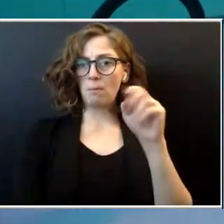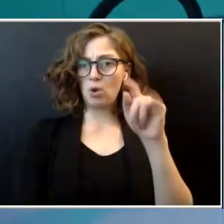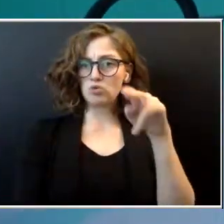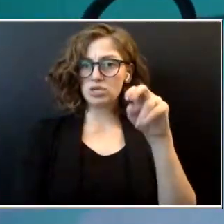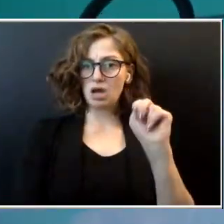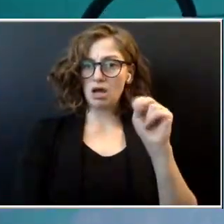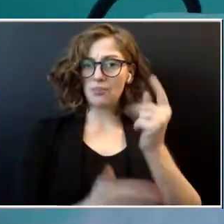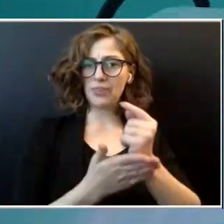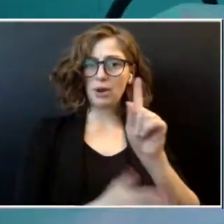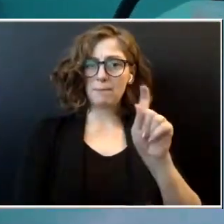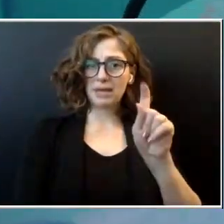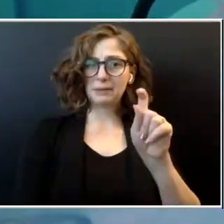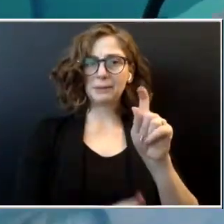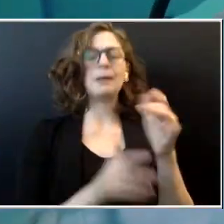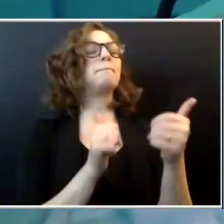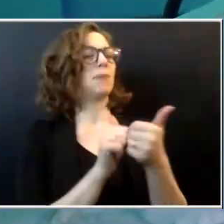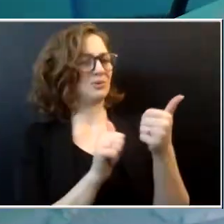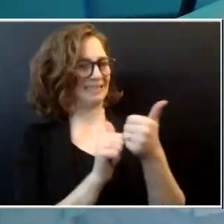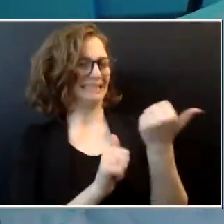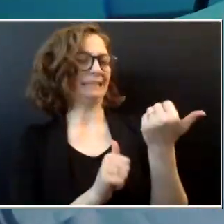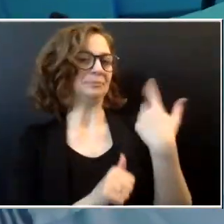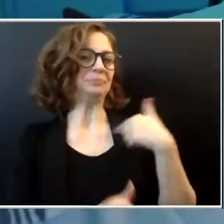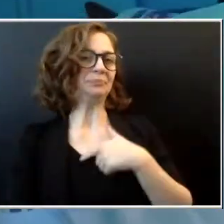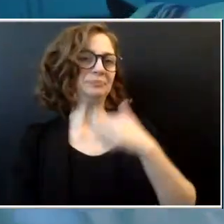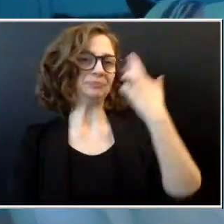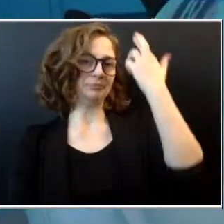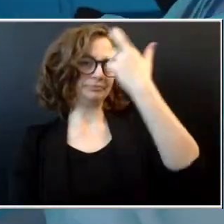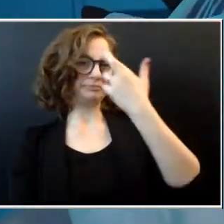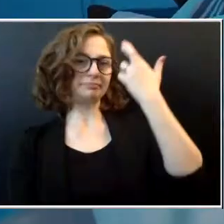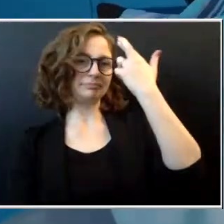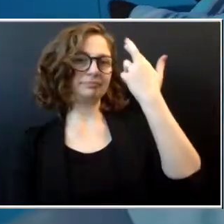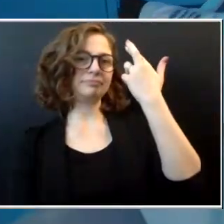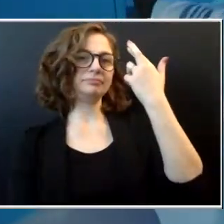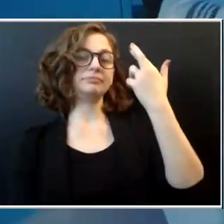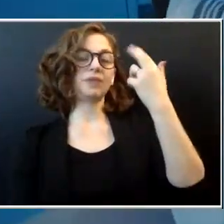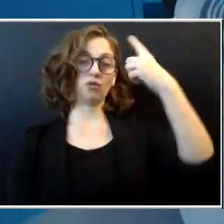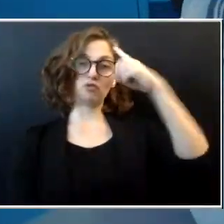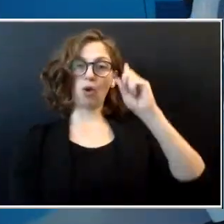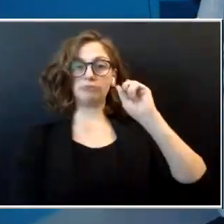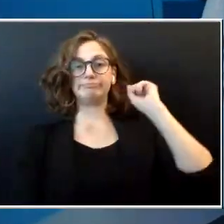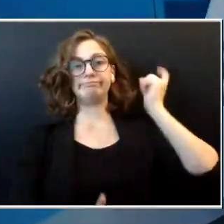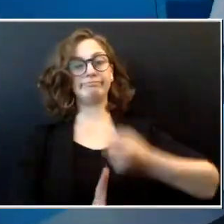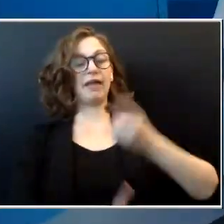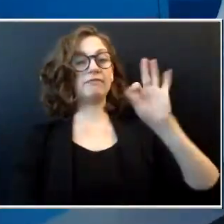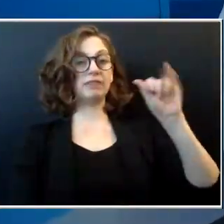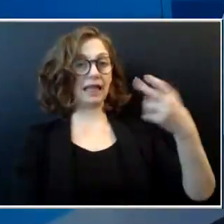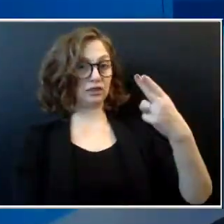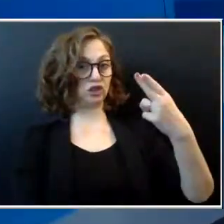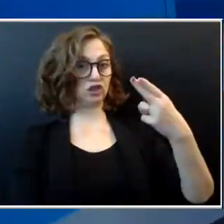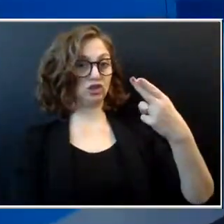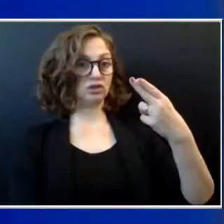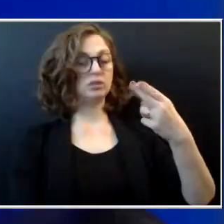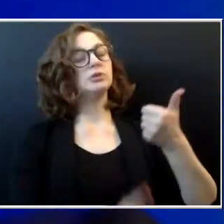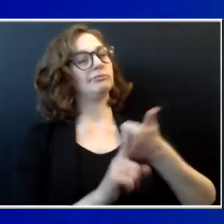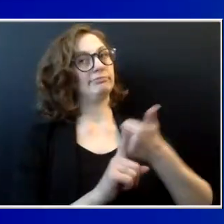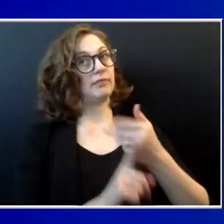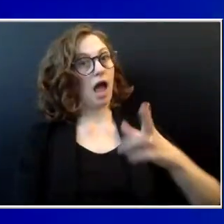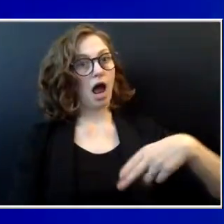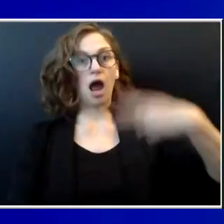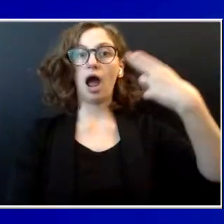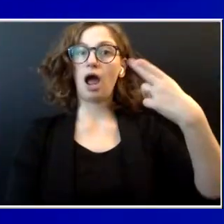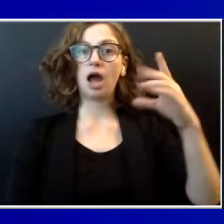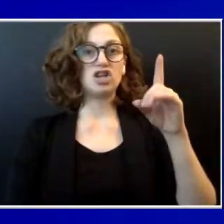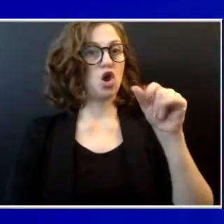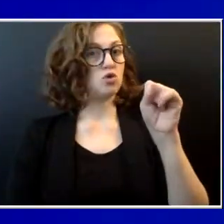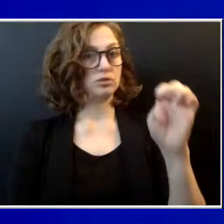that in order to deliver flash, which is a really high dose to the tumor, it really requires